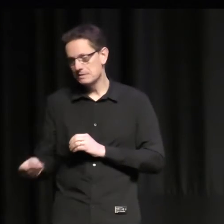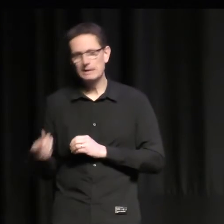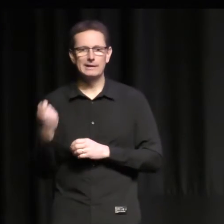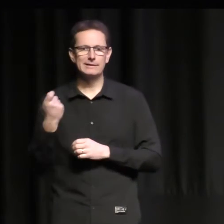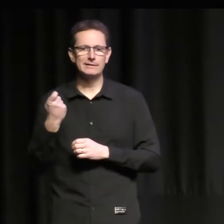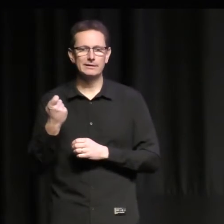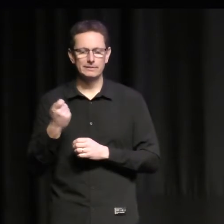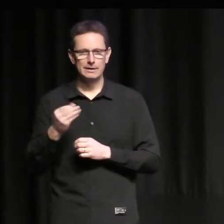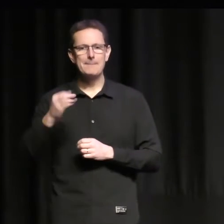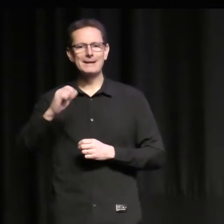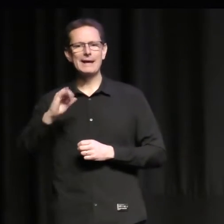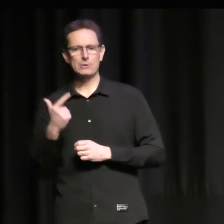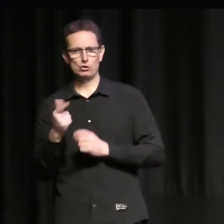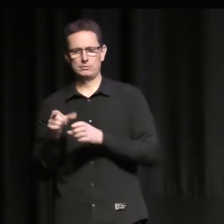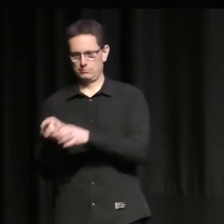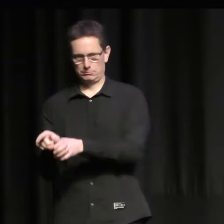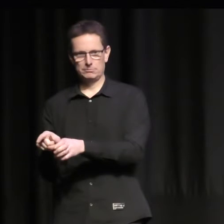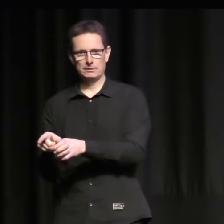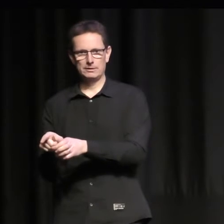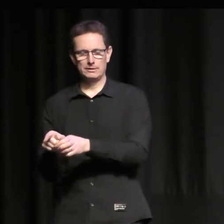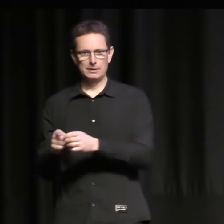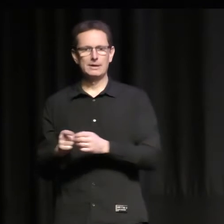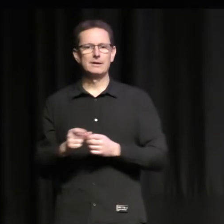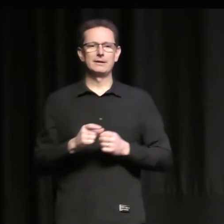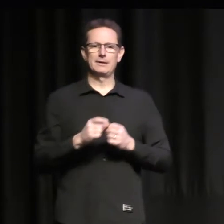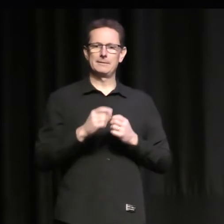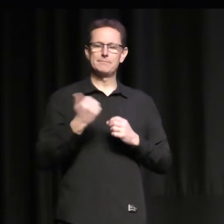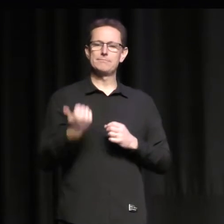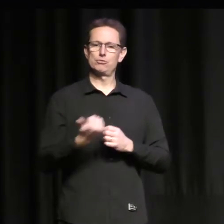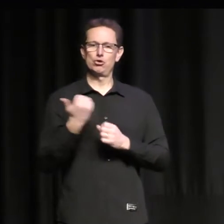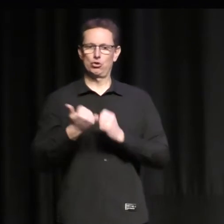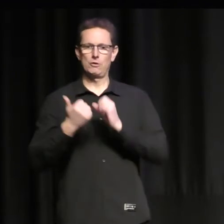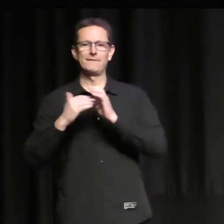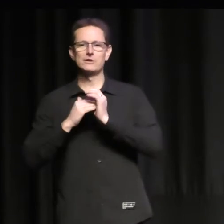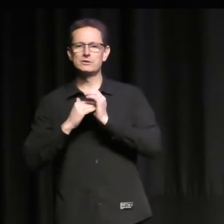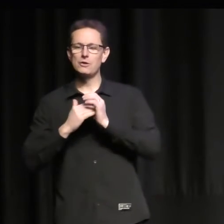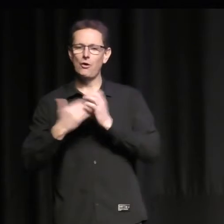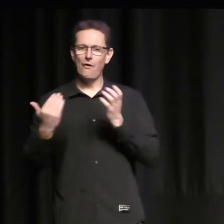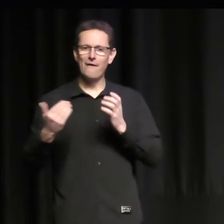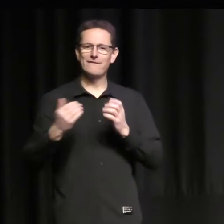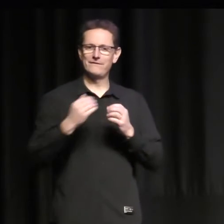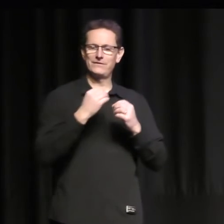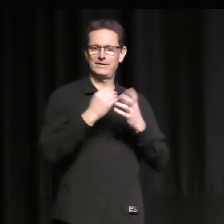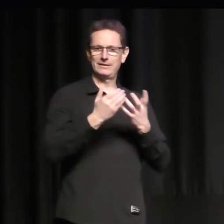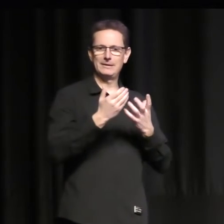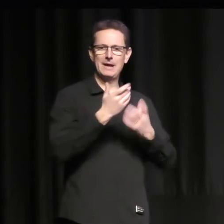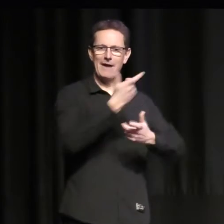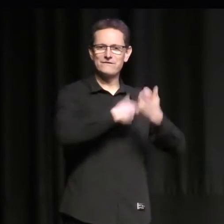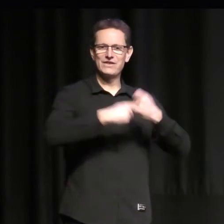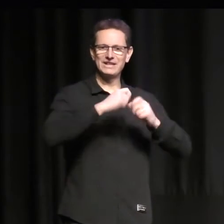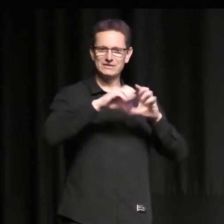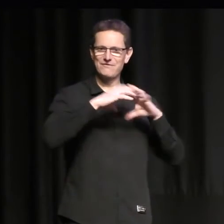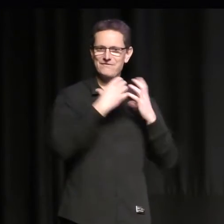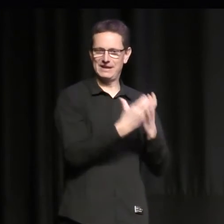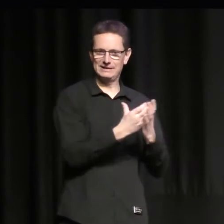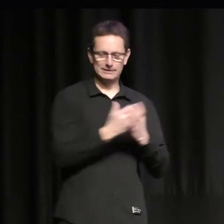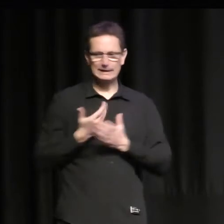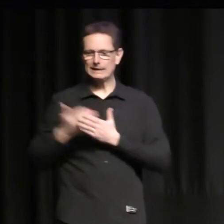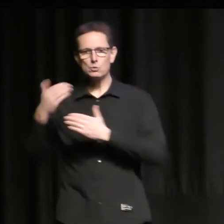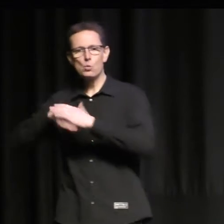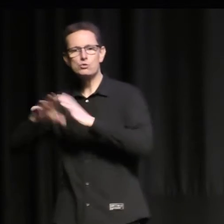Now, the precariat is wanted by global capitalism. It is not an underclass, as I've often emphasized. But I